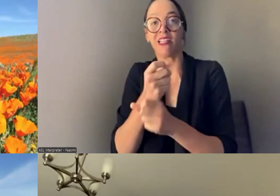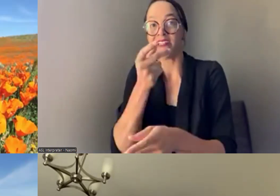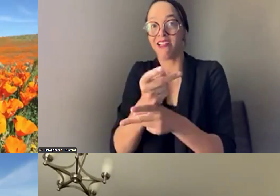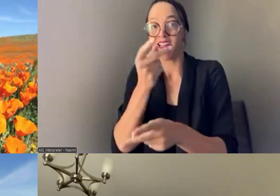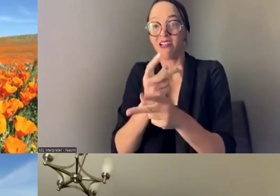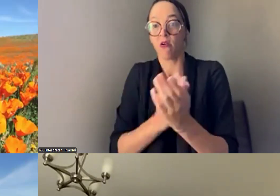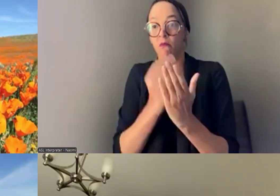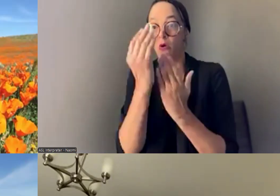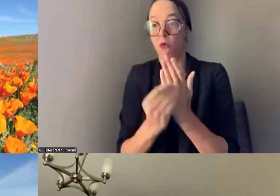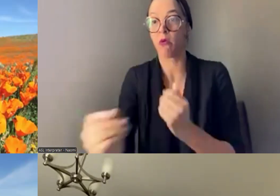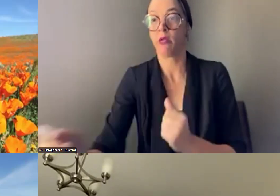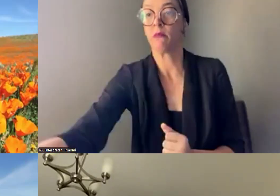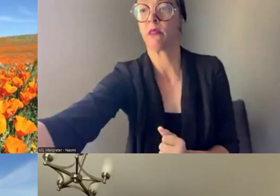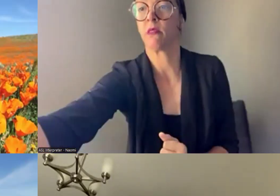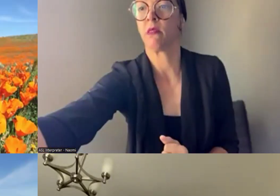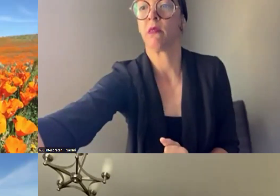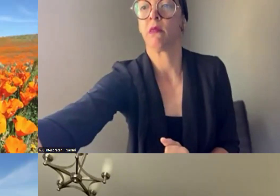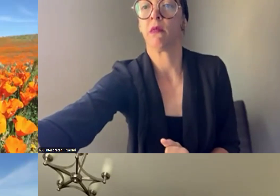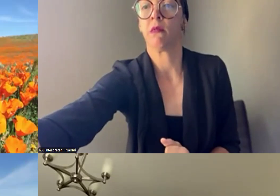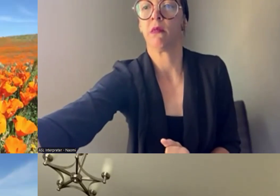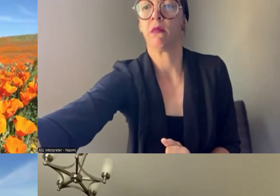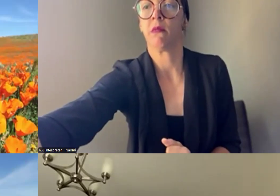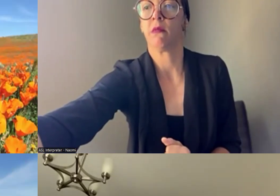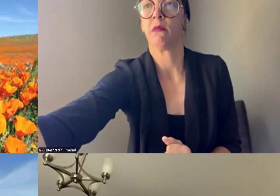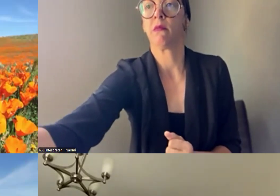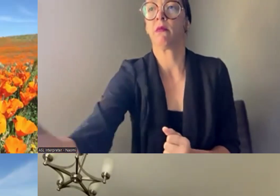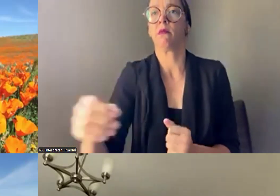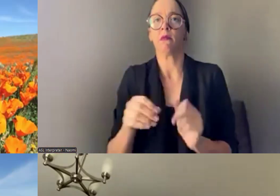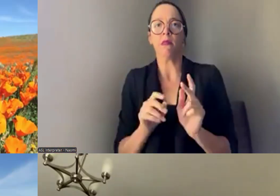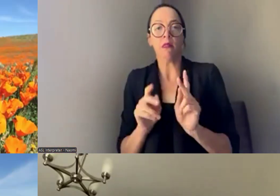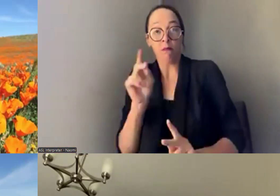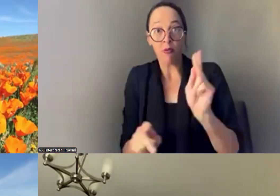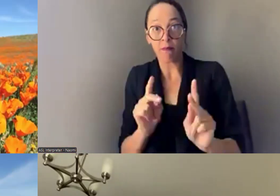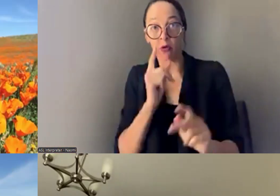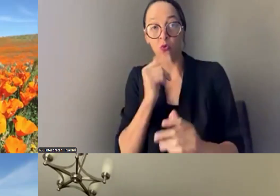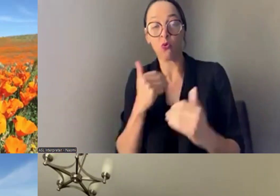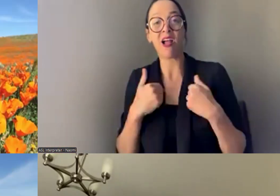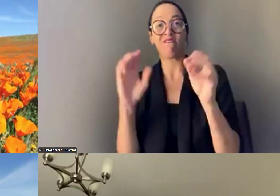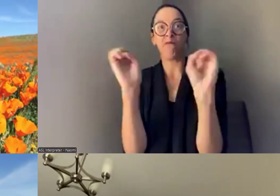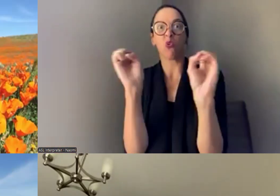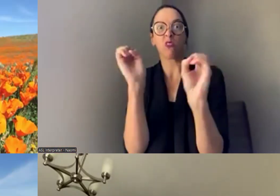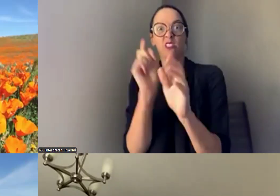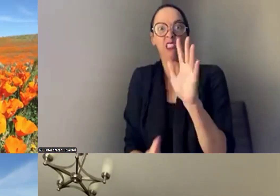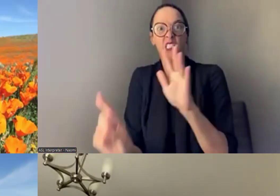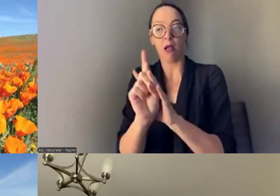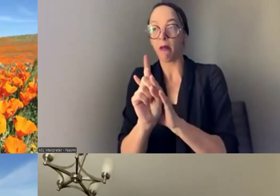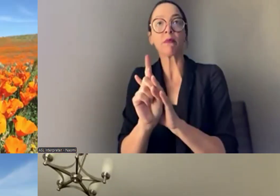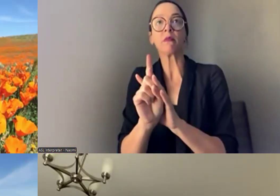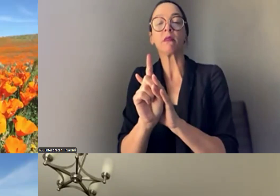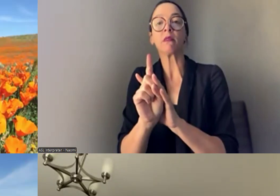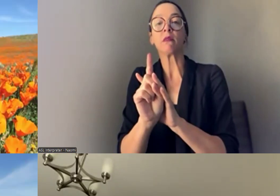People aren't able to come. Sometimes the providers are single parent or they have